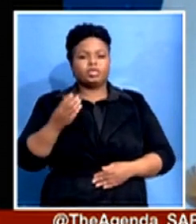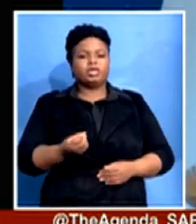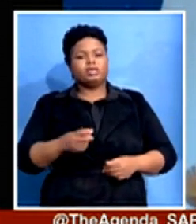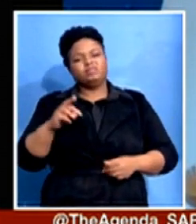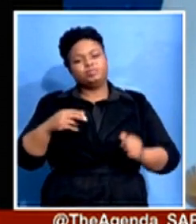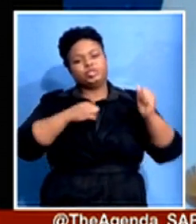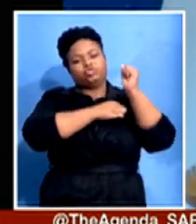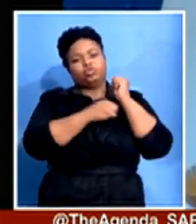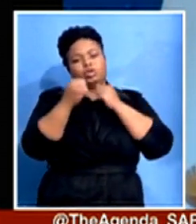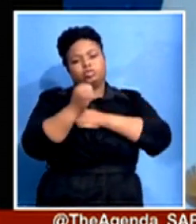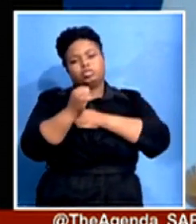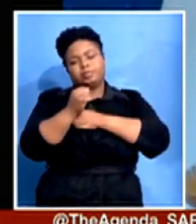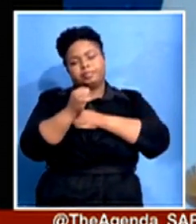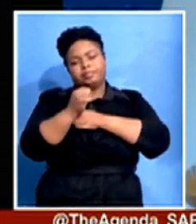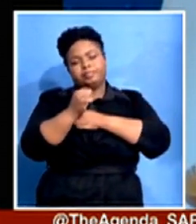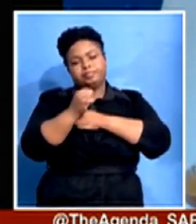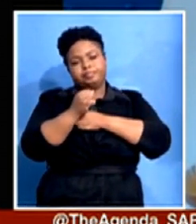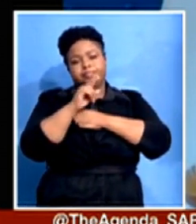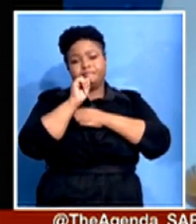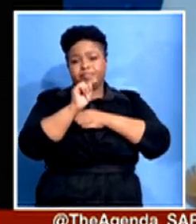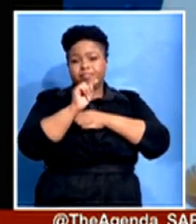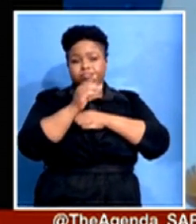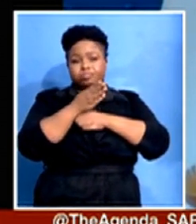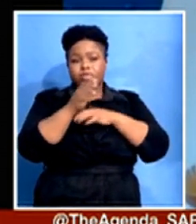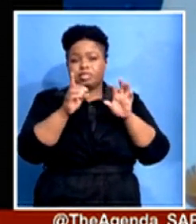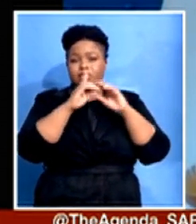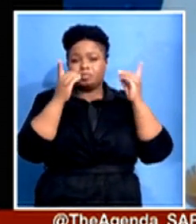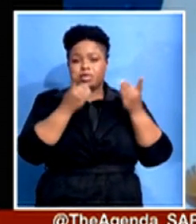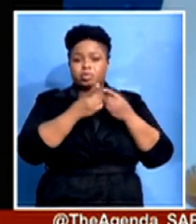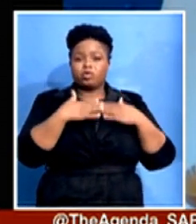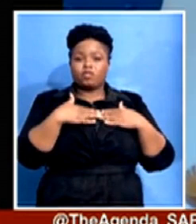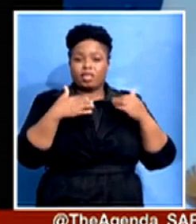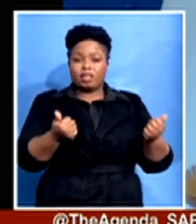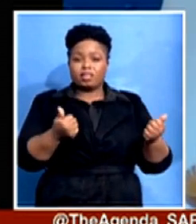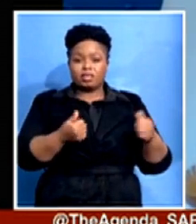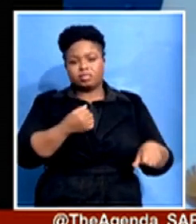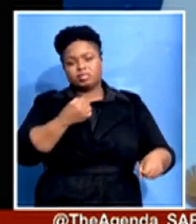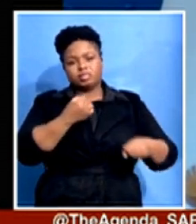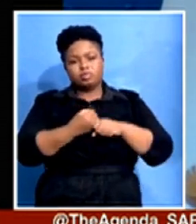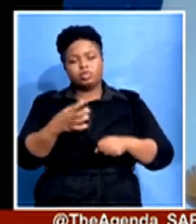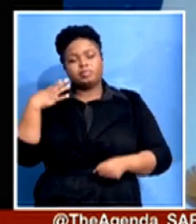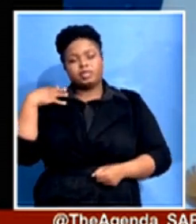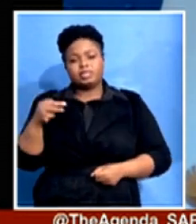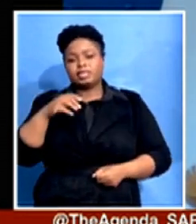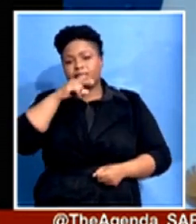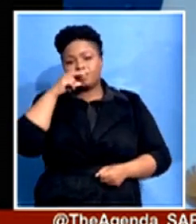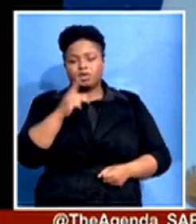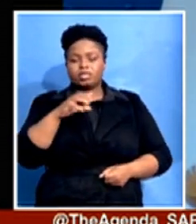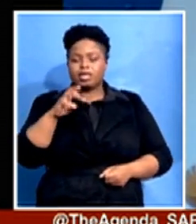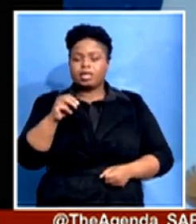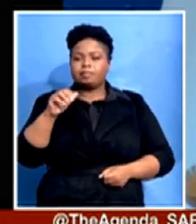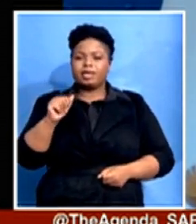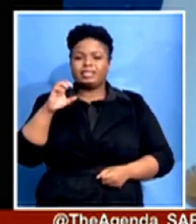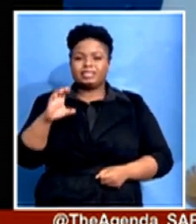is sitting in the Department of Health that supports the minister, which is called the Ministerial Advisory Council. Our job as